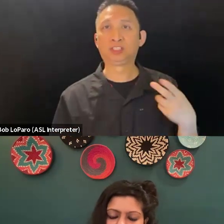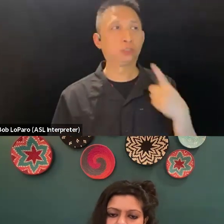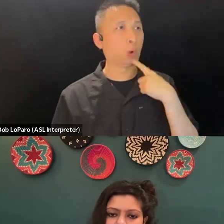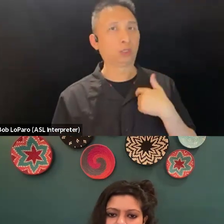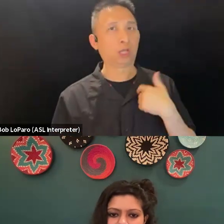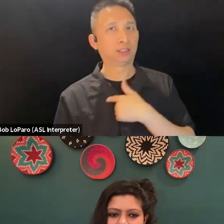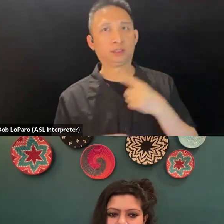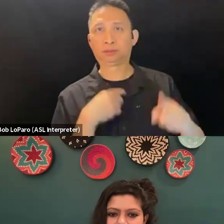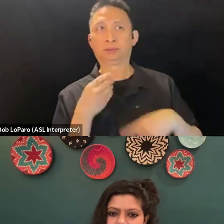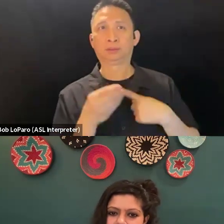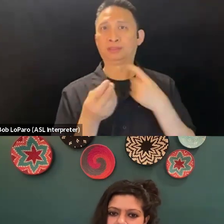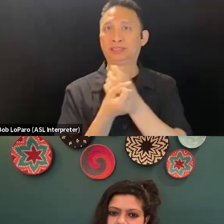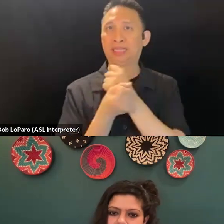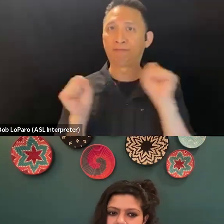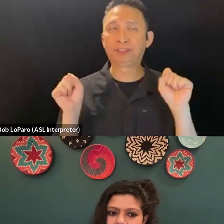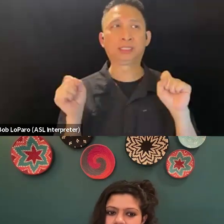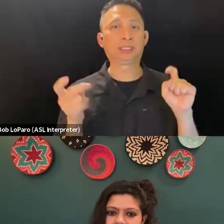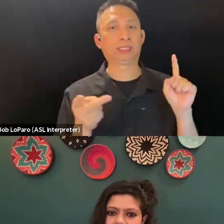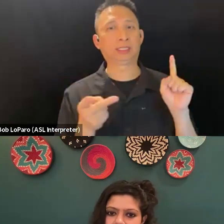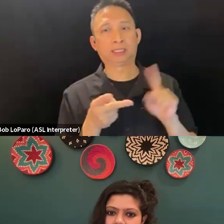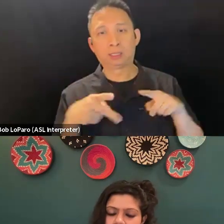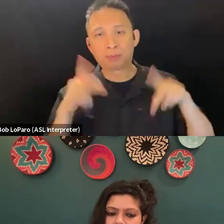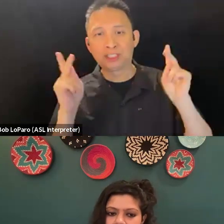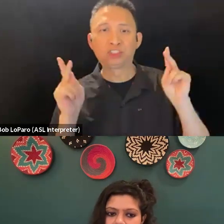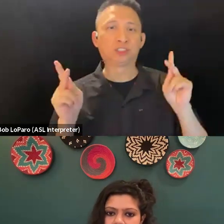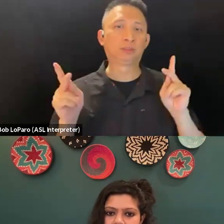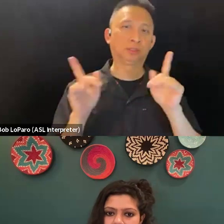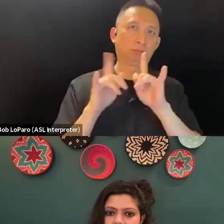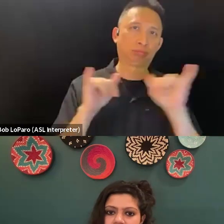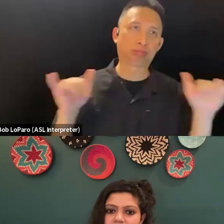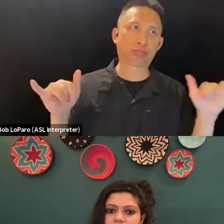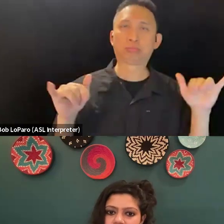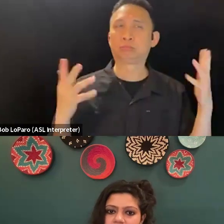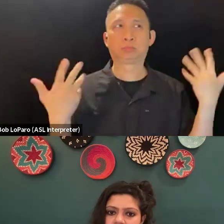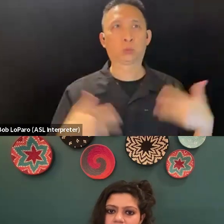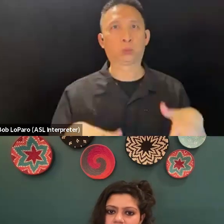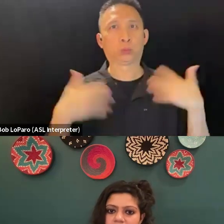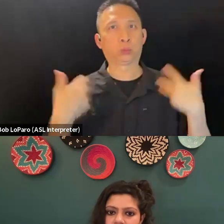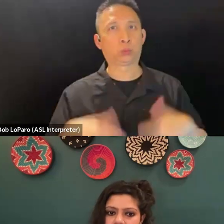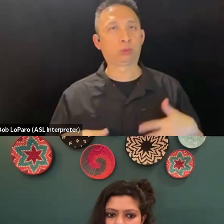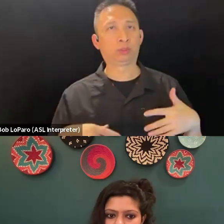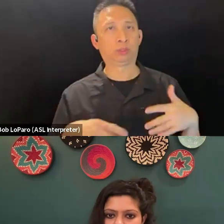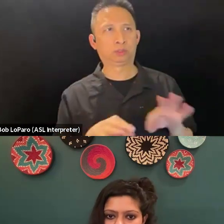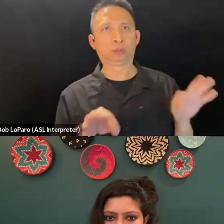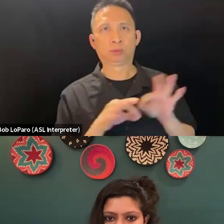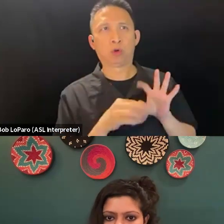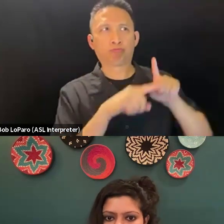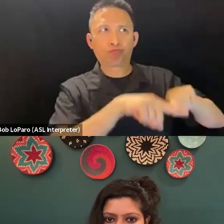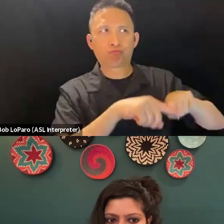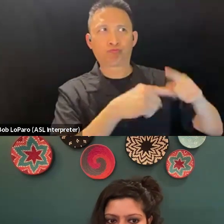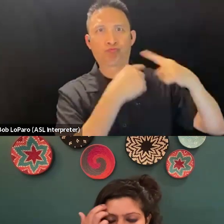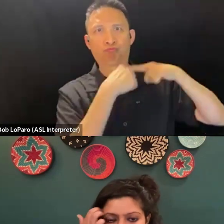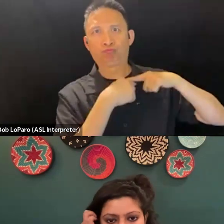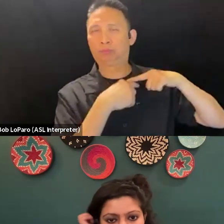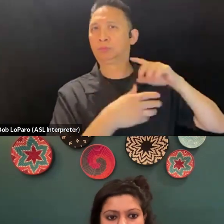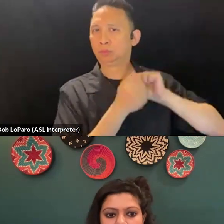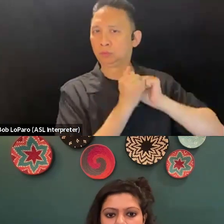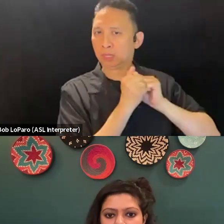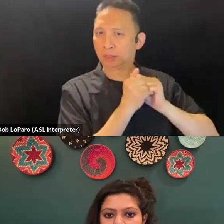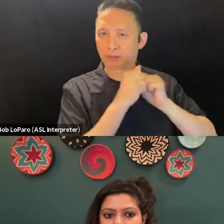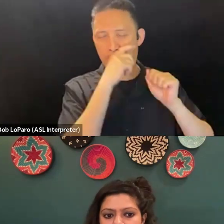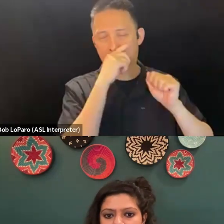and conscious, and the selves that they're projecting in front of the camera is extremely curated and constricted. And it's only after, say, 2 weeks,